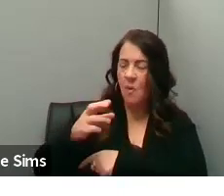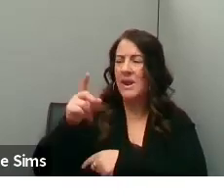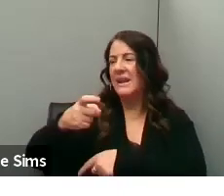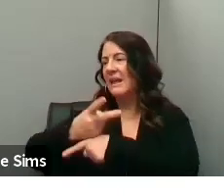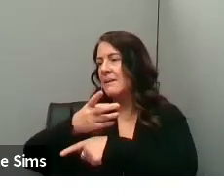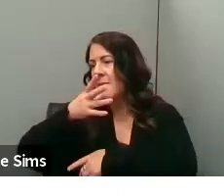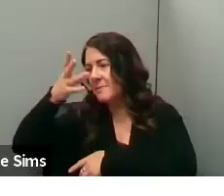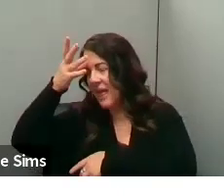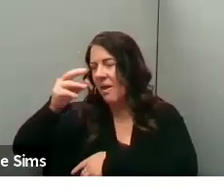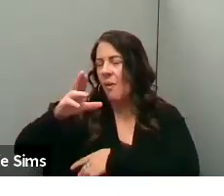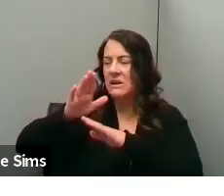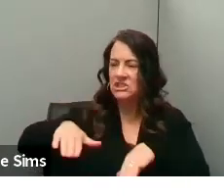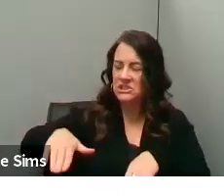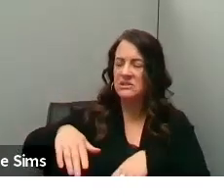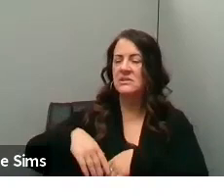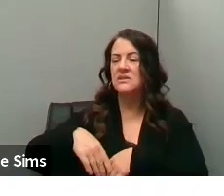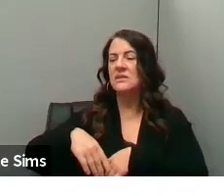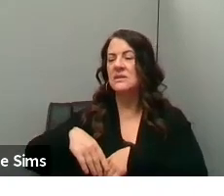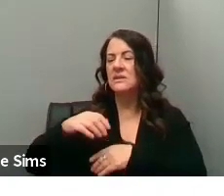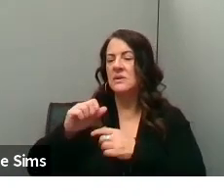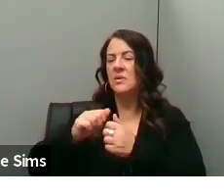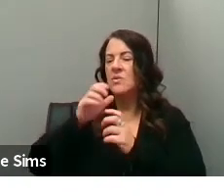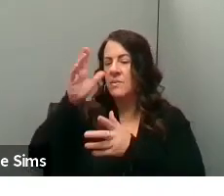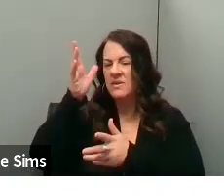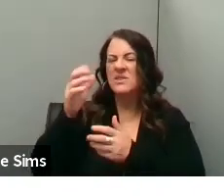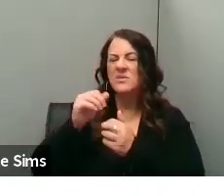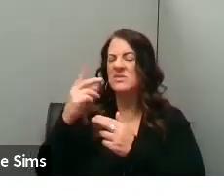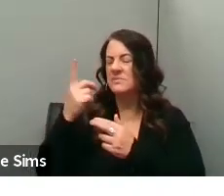or dependent child with a serious health condition.